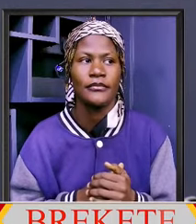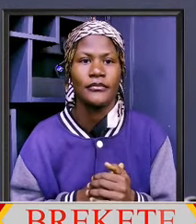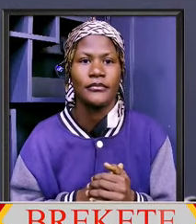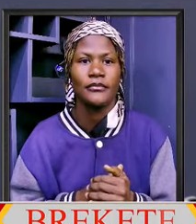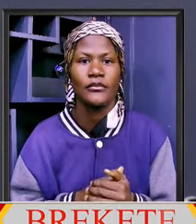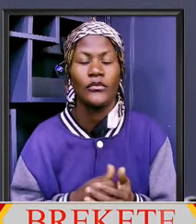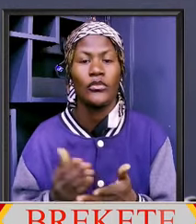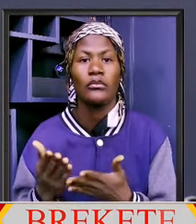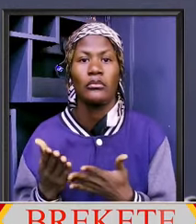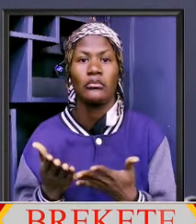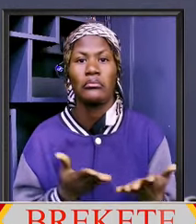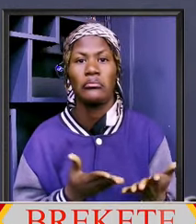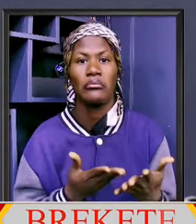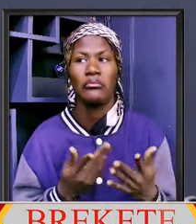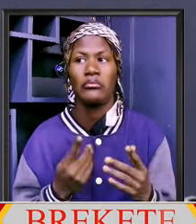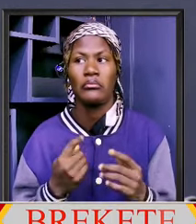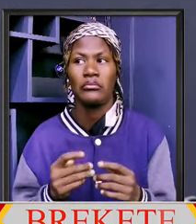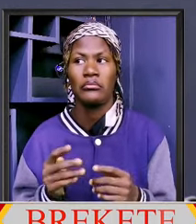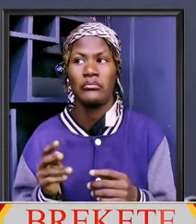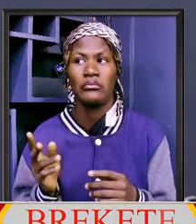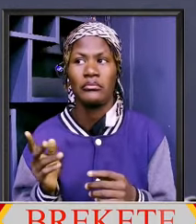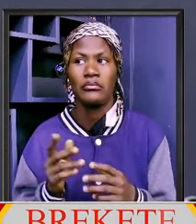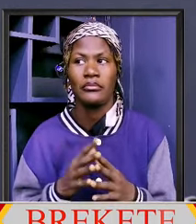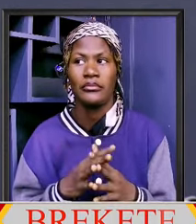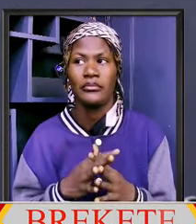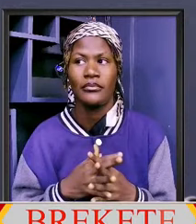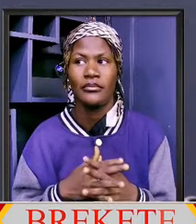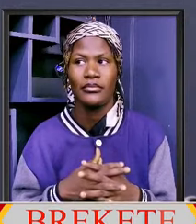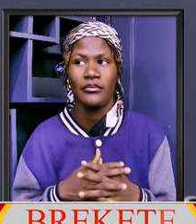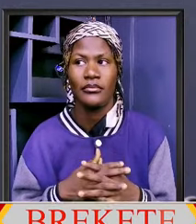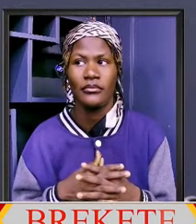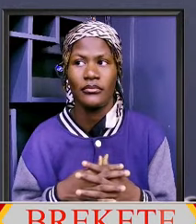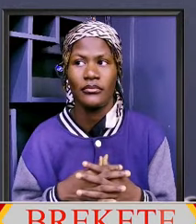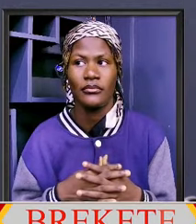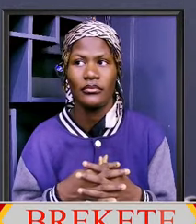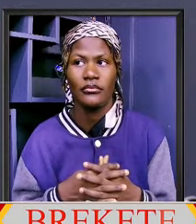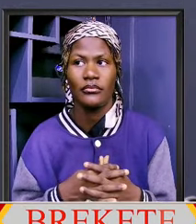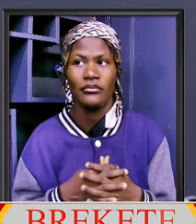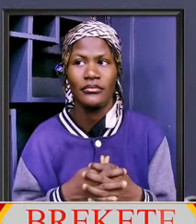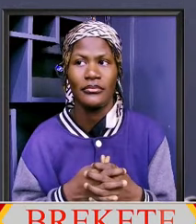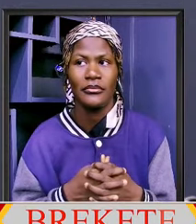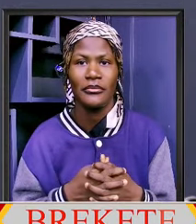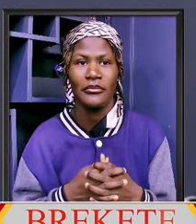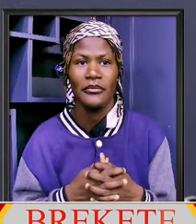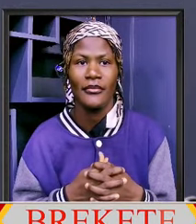I say, me bring them, me they inside compound. You go waste time, come they enter, come they send me.